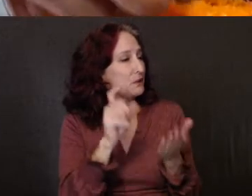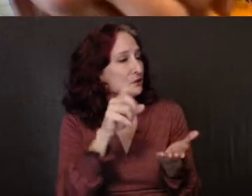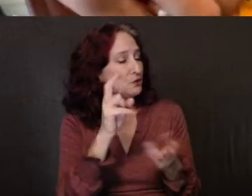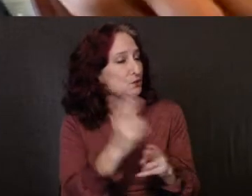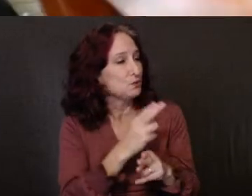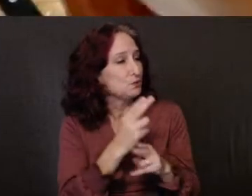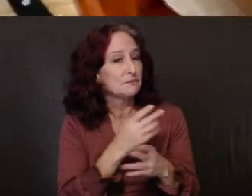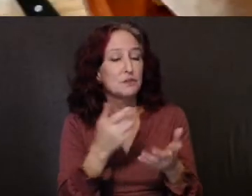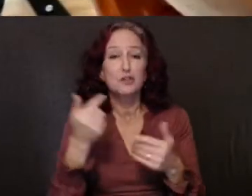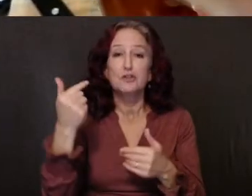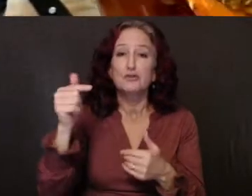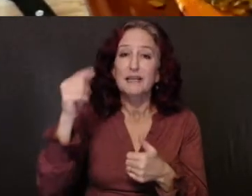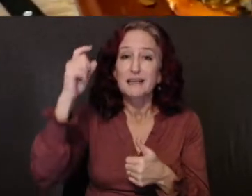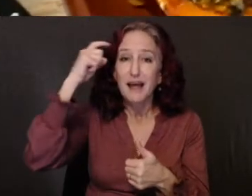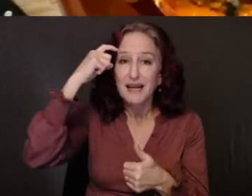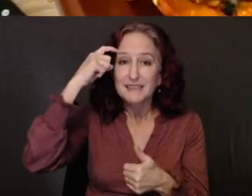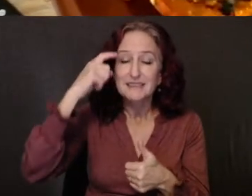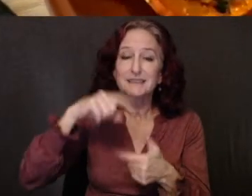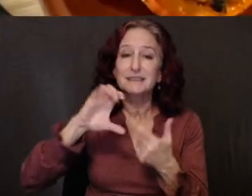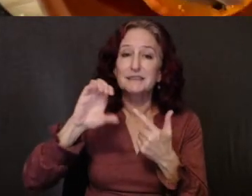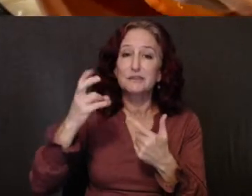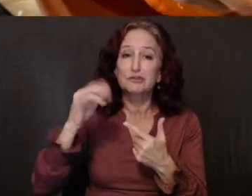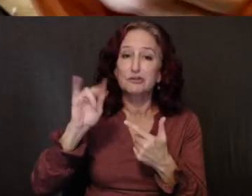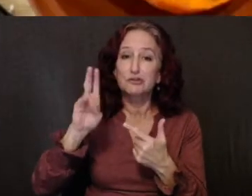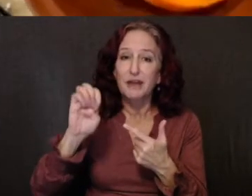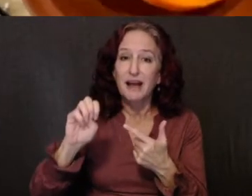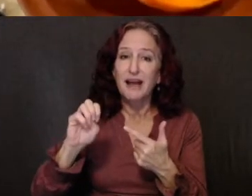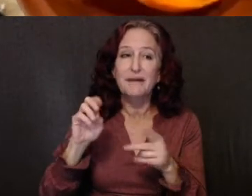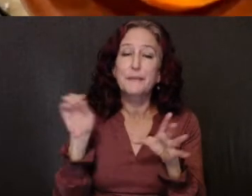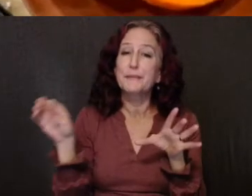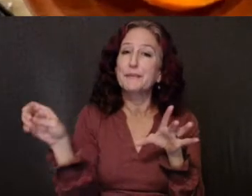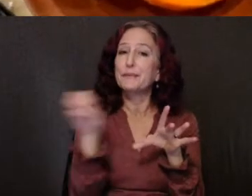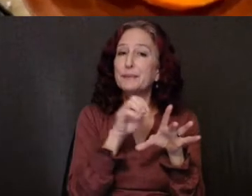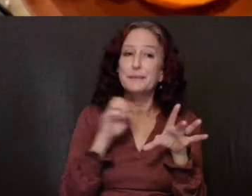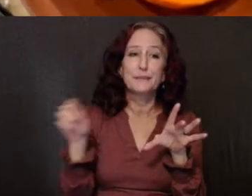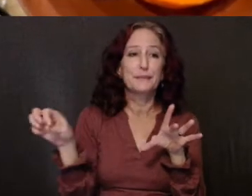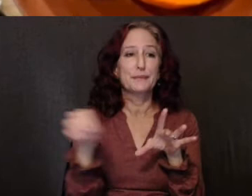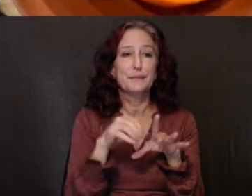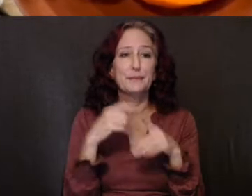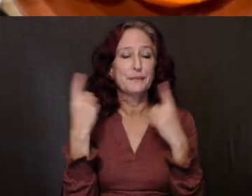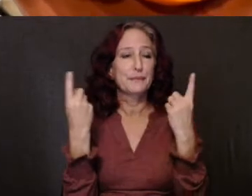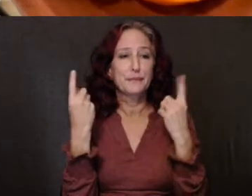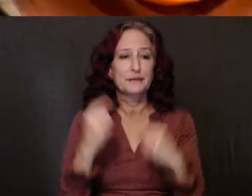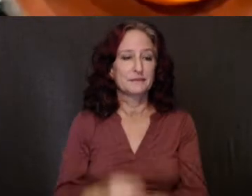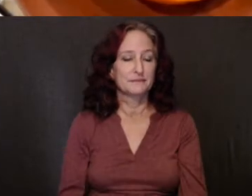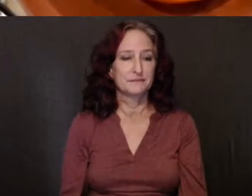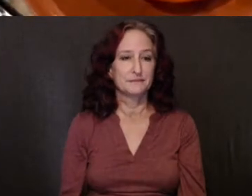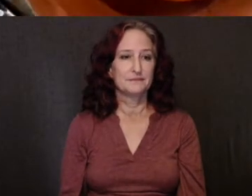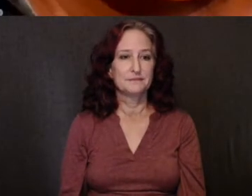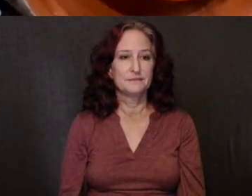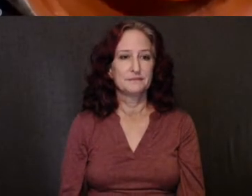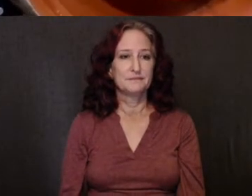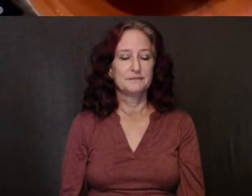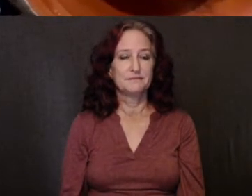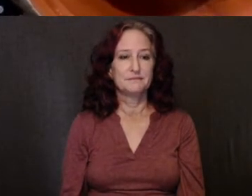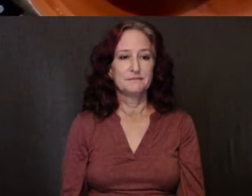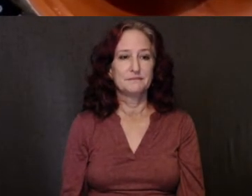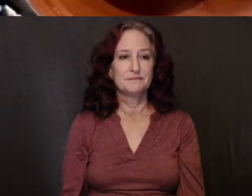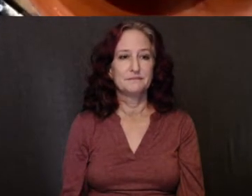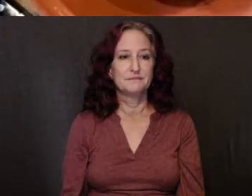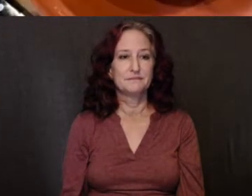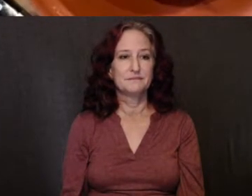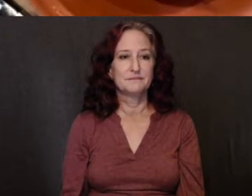something like that. If people didn't have microgreens, what else? No, you could use any kind of like either green onions,